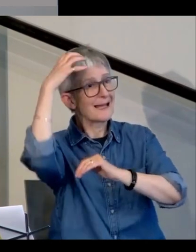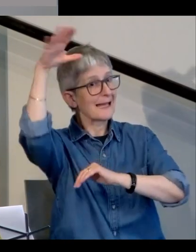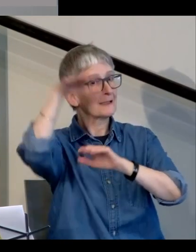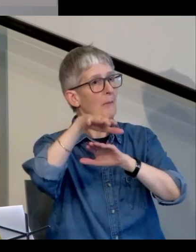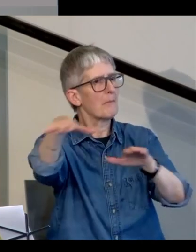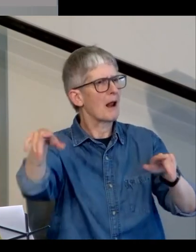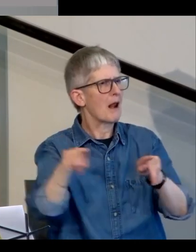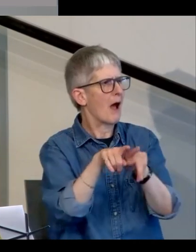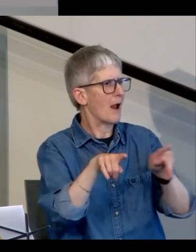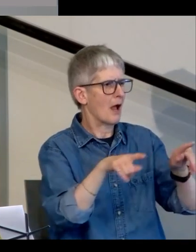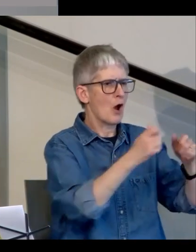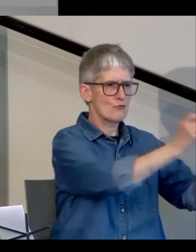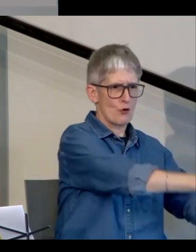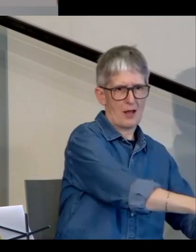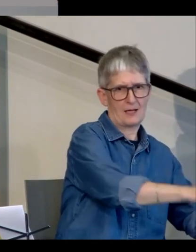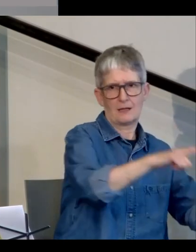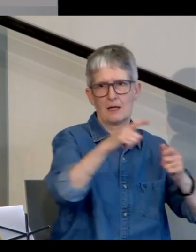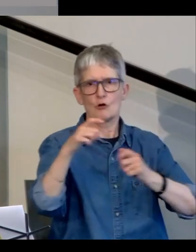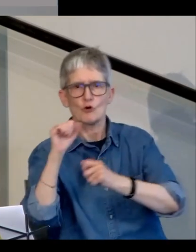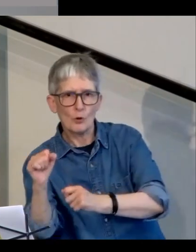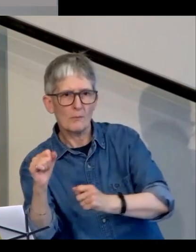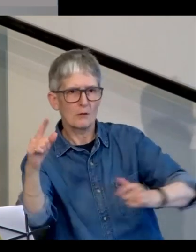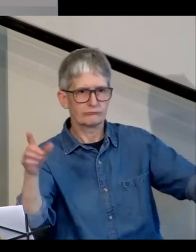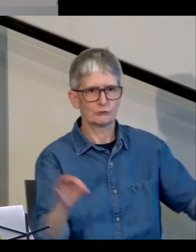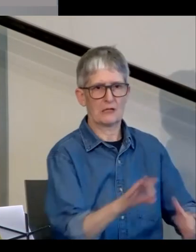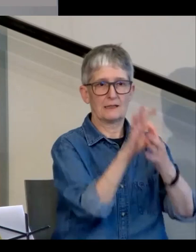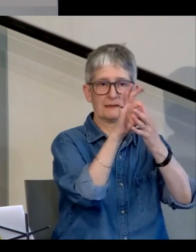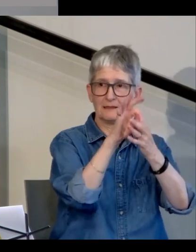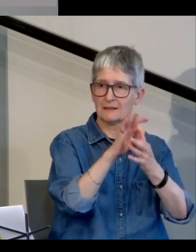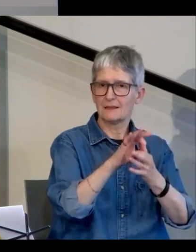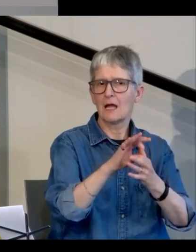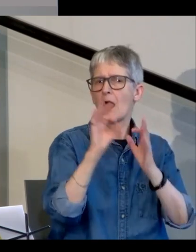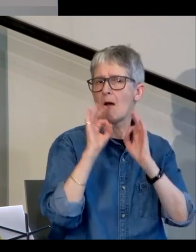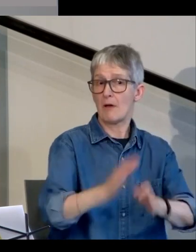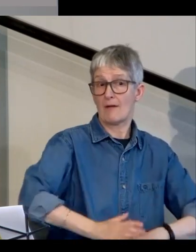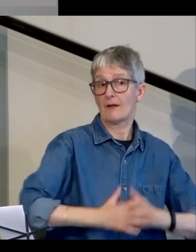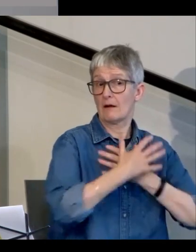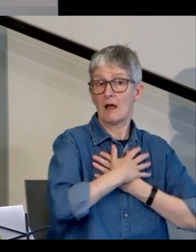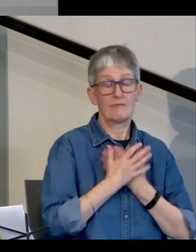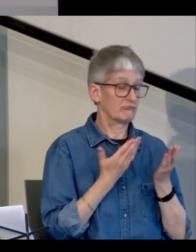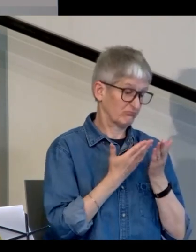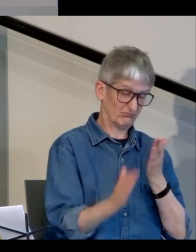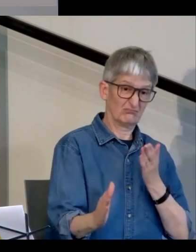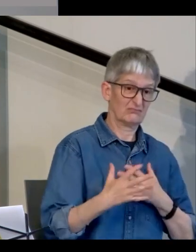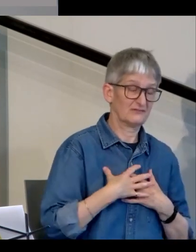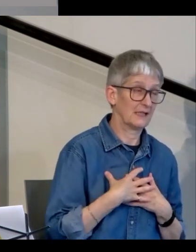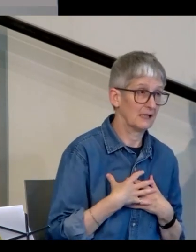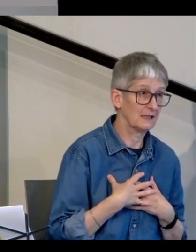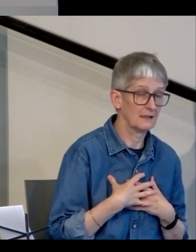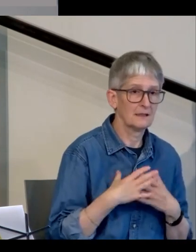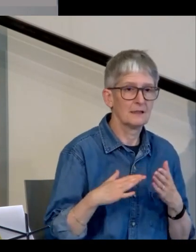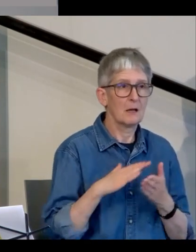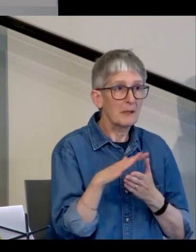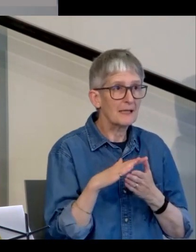bride reunited with the bridegroom. His perfect love drives out fear. And that means